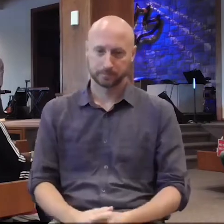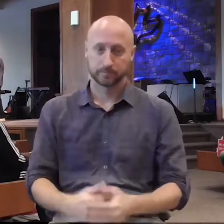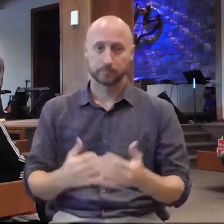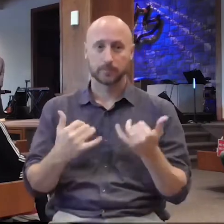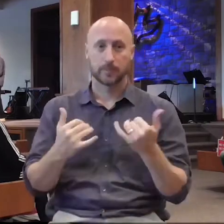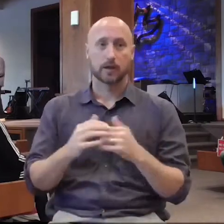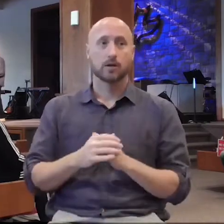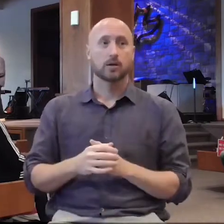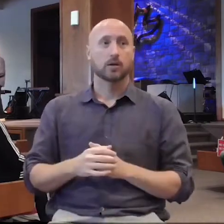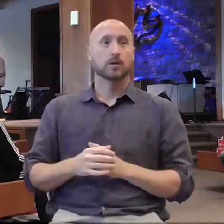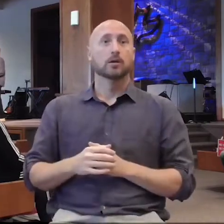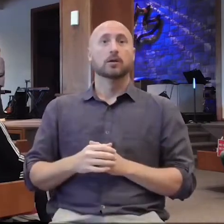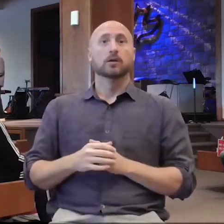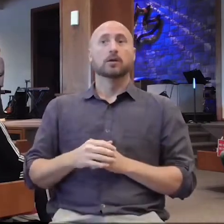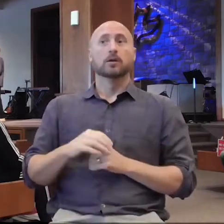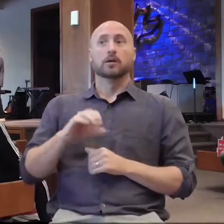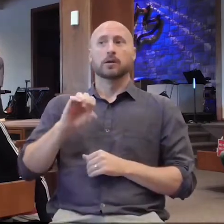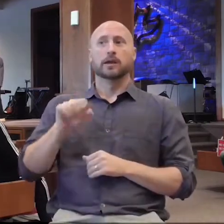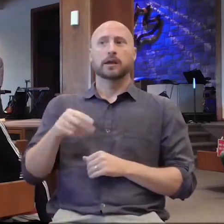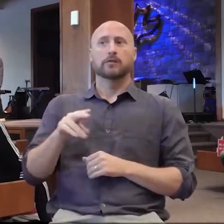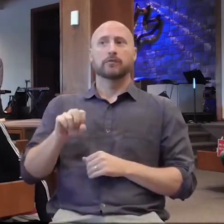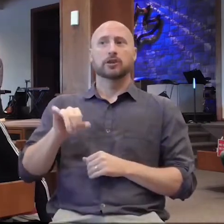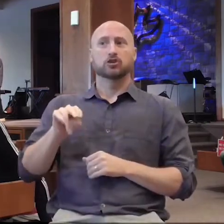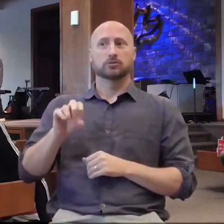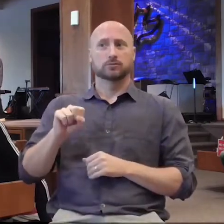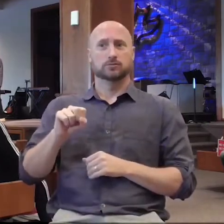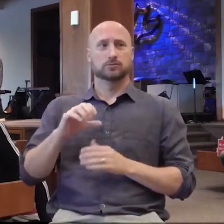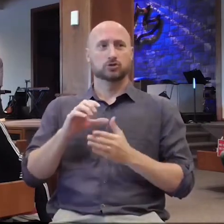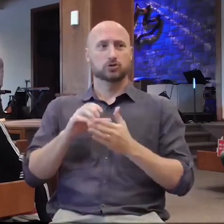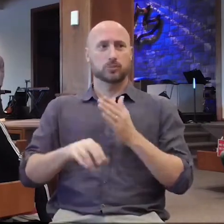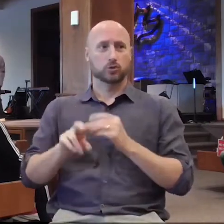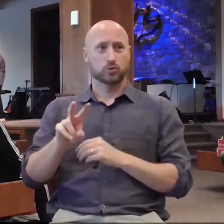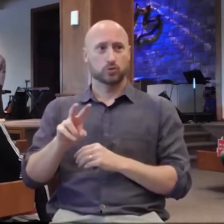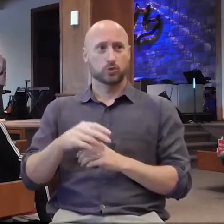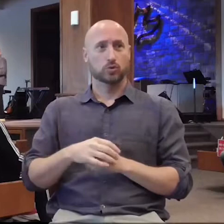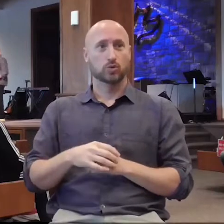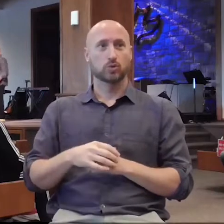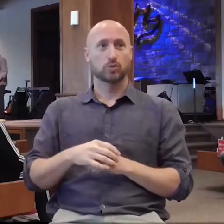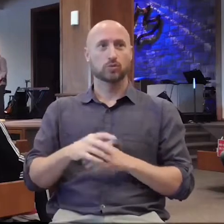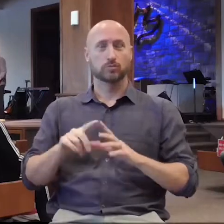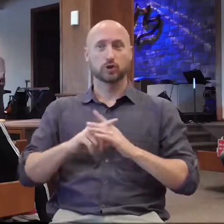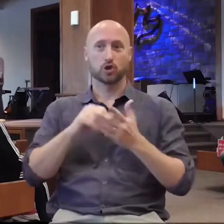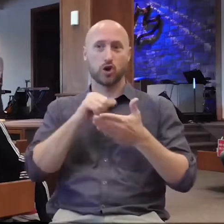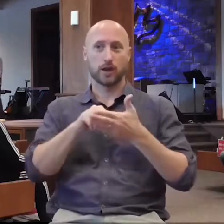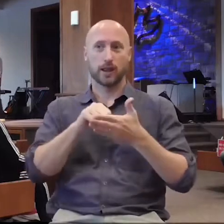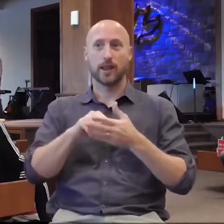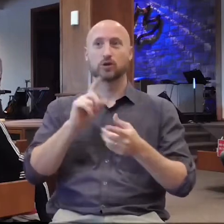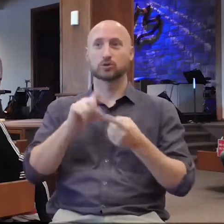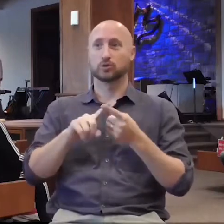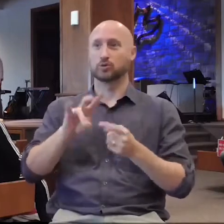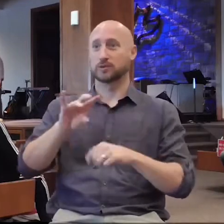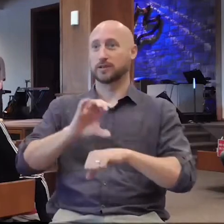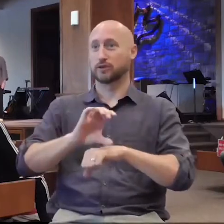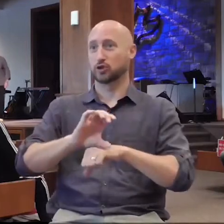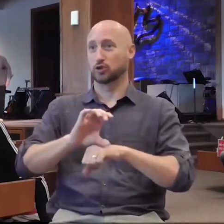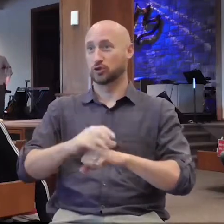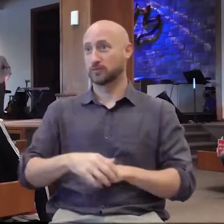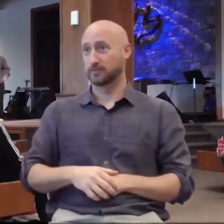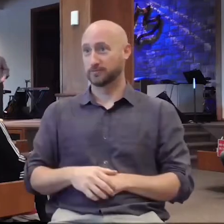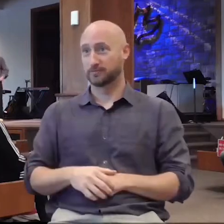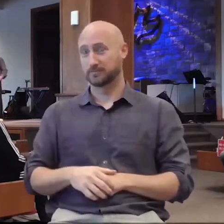Ephesians chapter 2, we begin the letters to the seven churches.